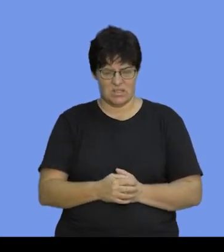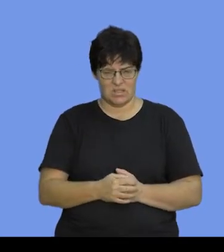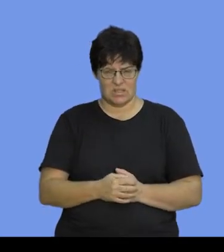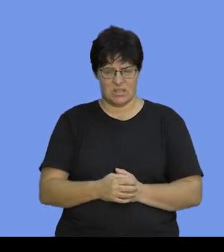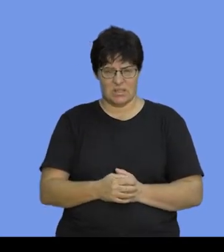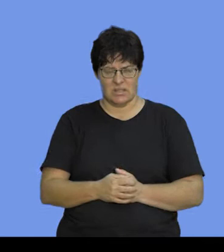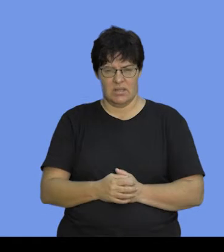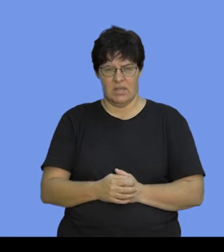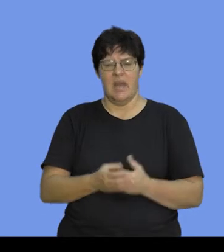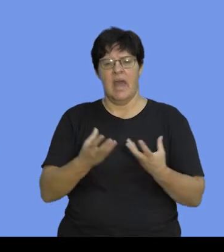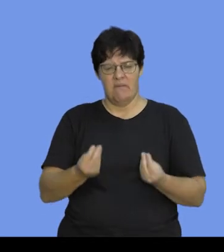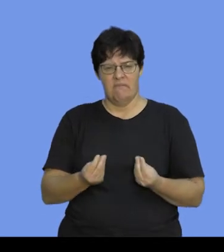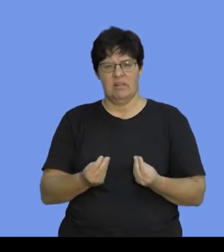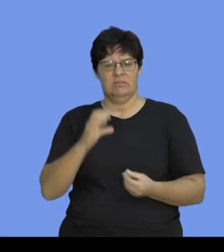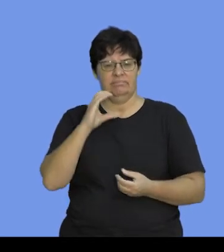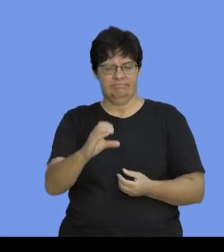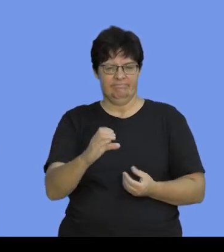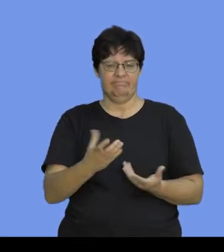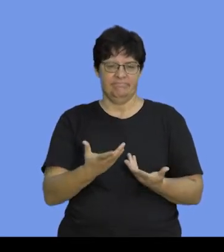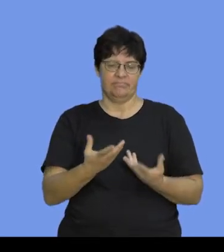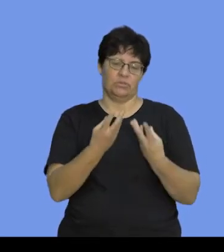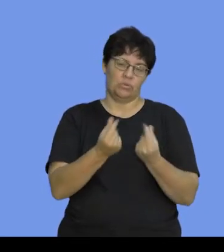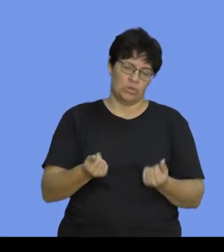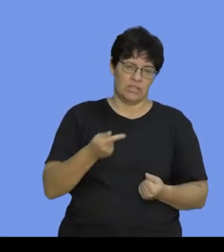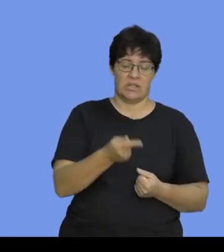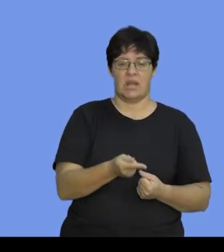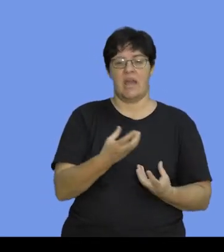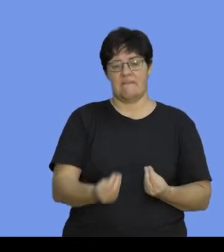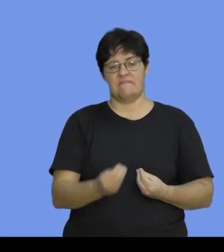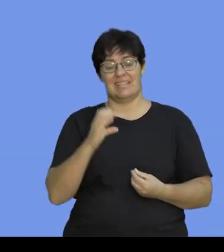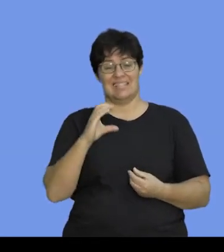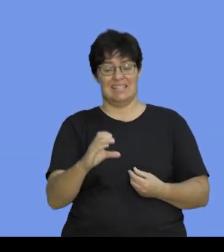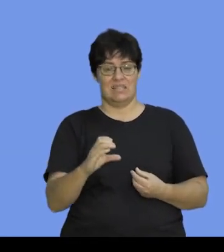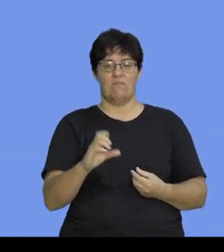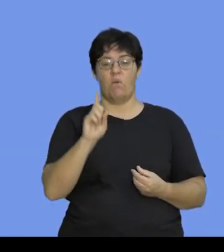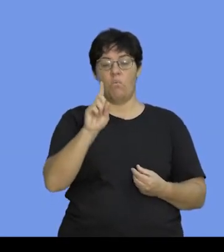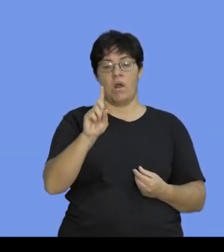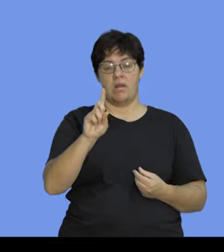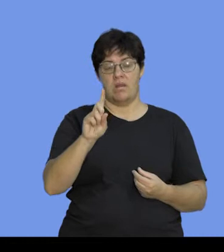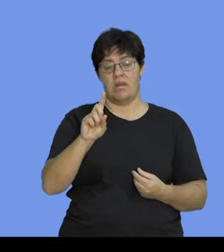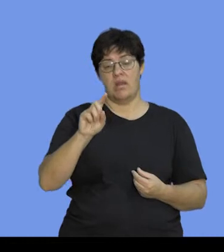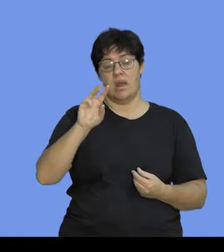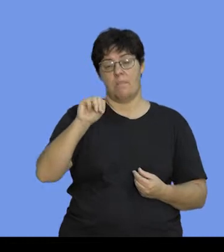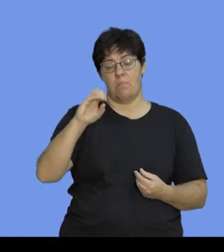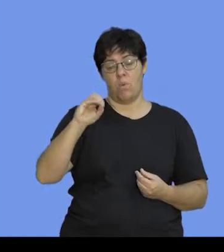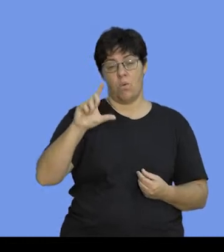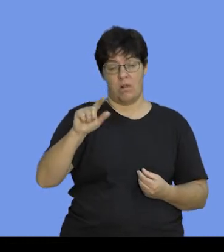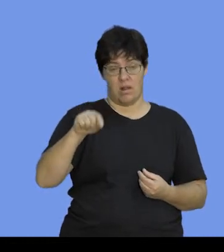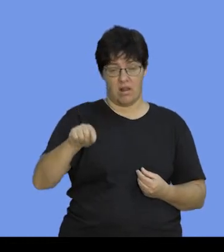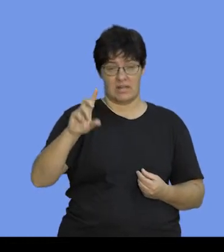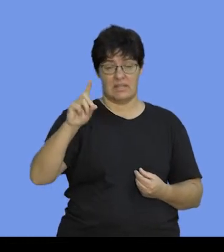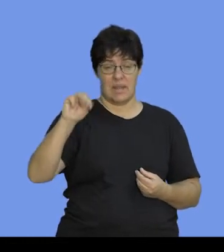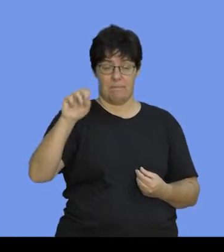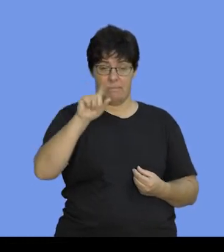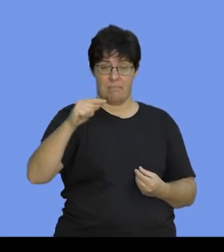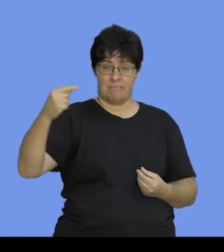a substance has a concentration, or a solution has a concentration of 1 mole per cubic decimeter?